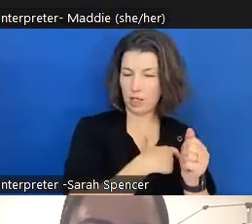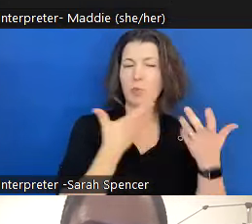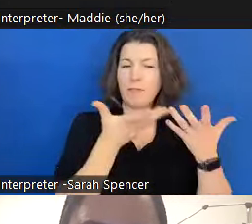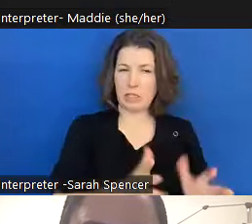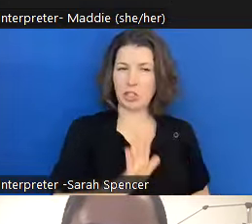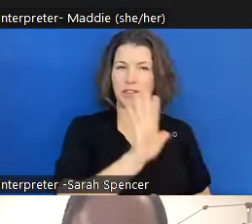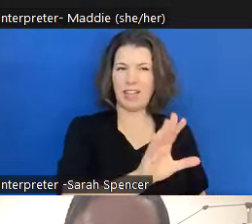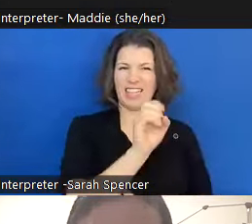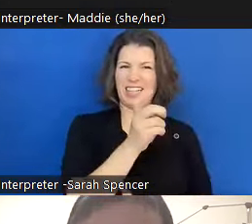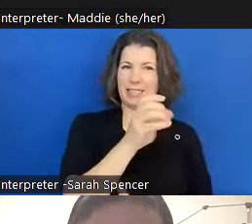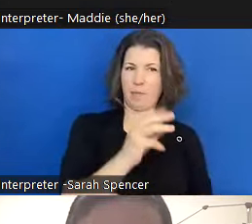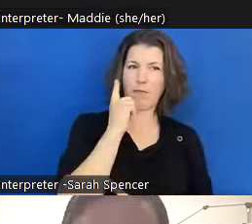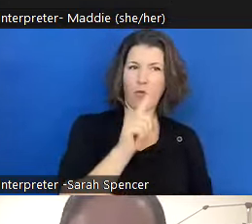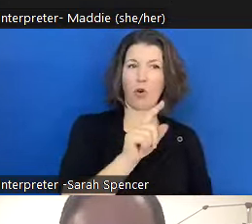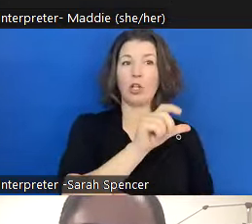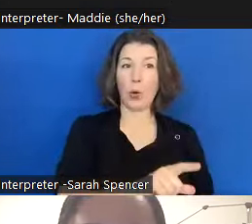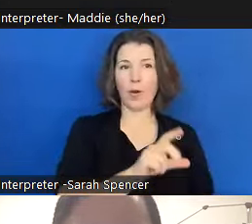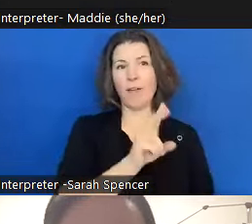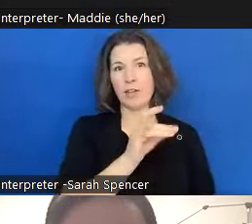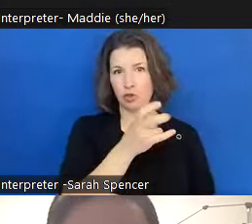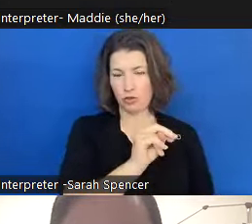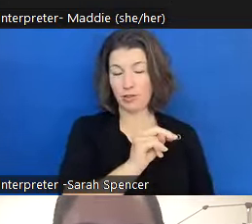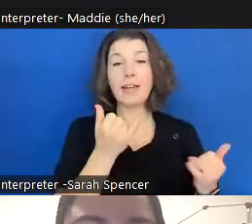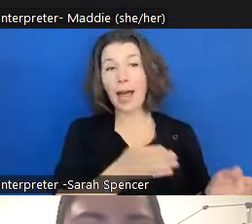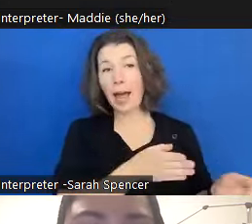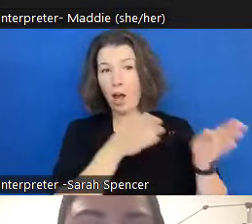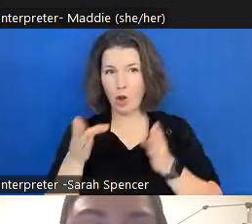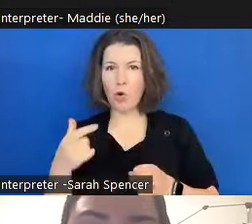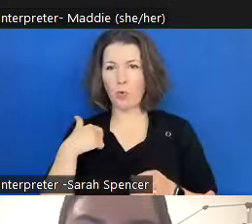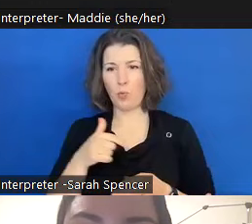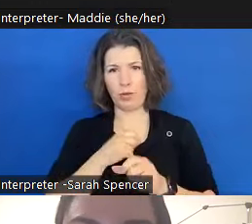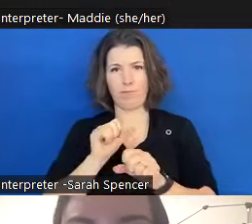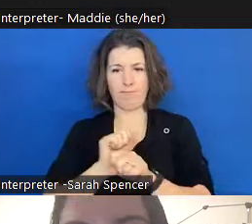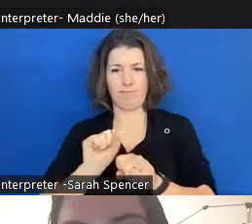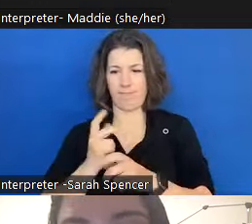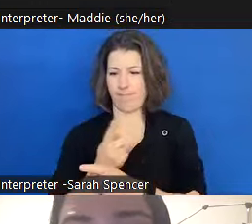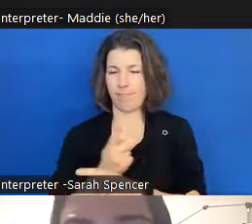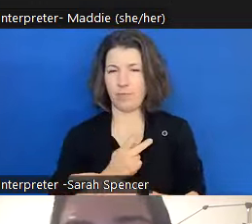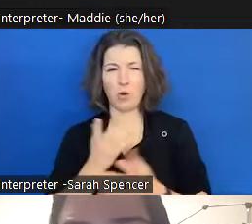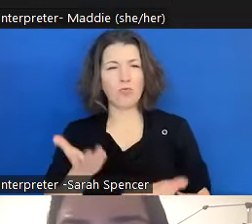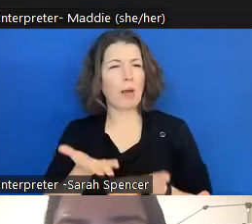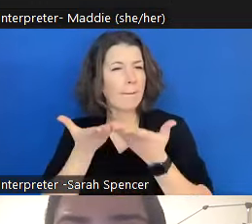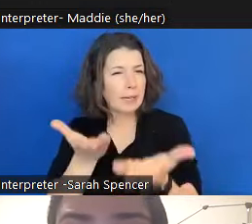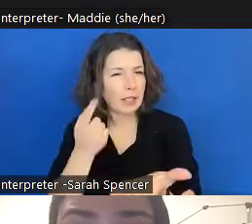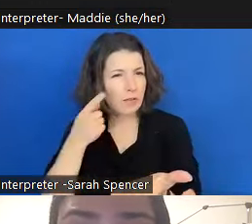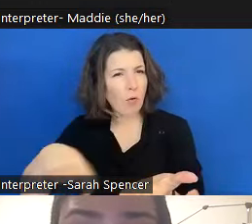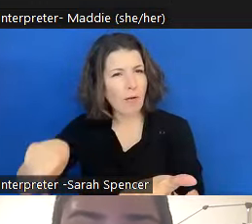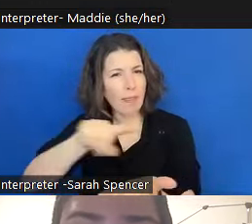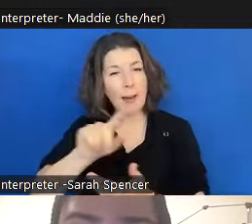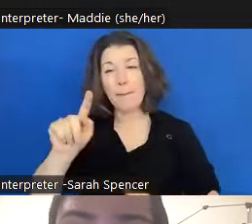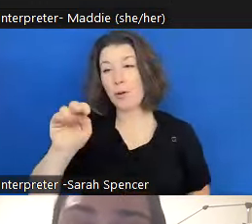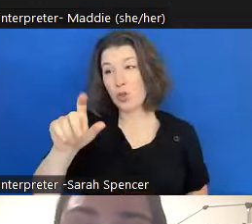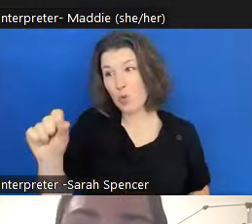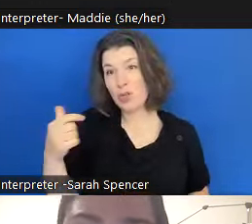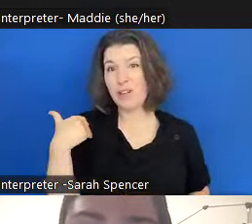to discuss recommendations. So for tools, we have probably around 100 or